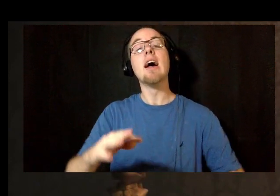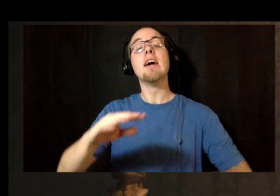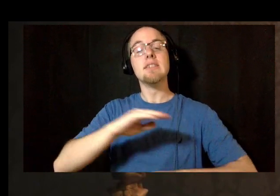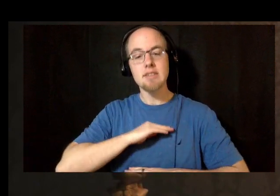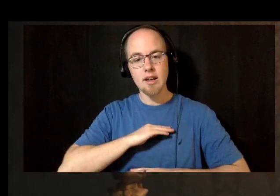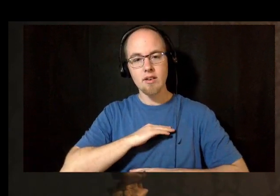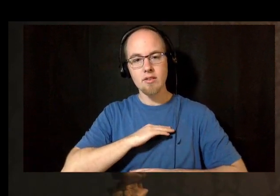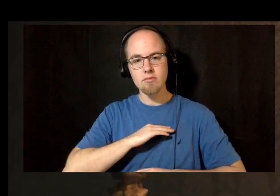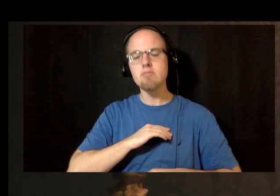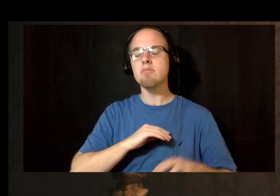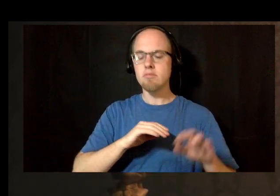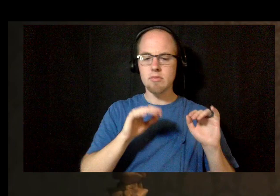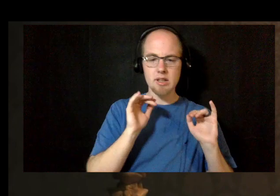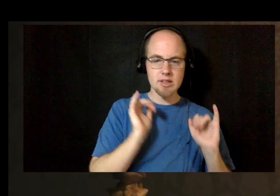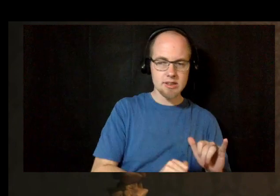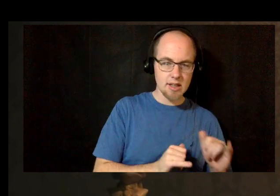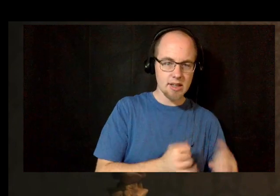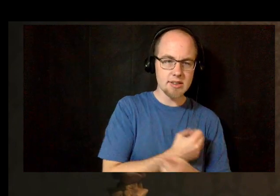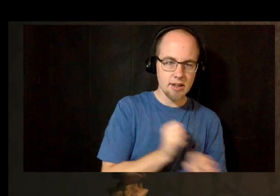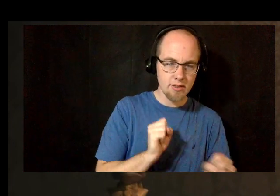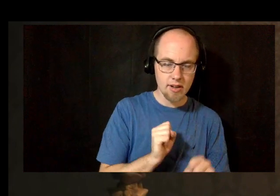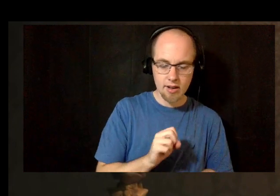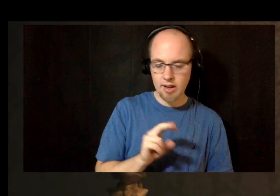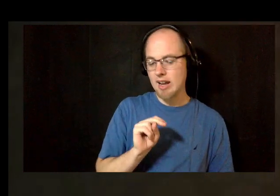safety? Nest, you know?